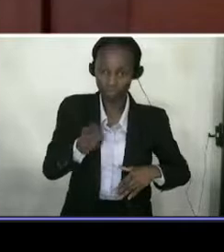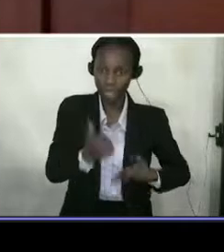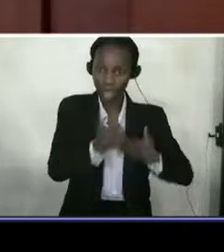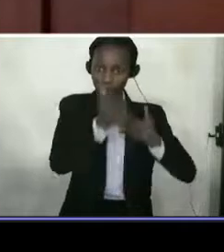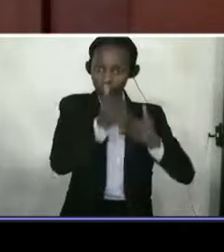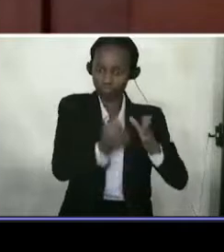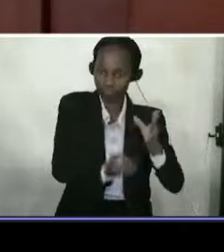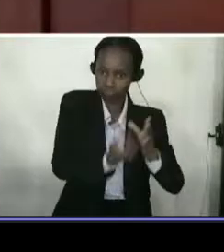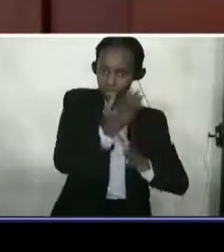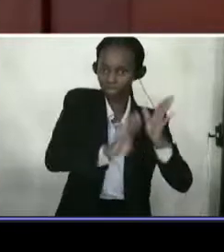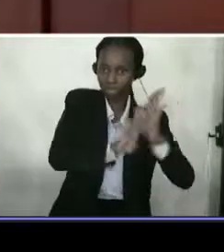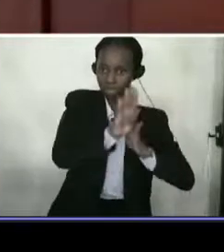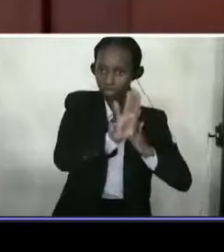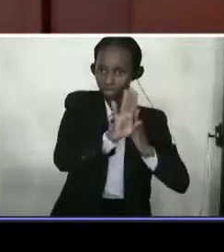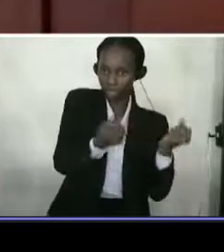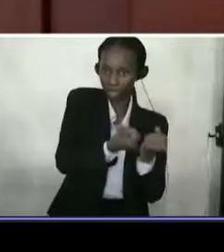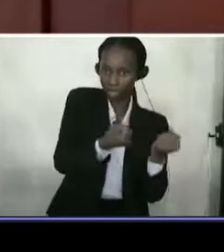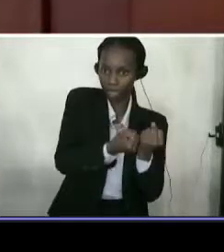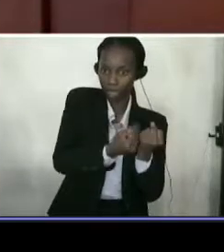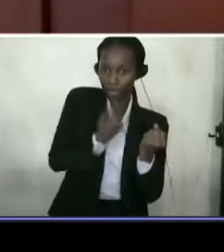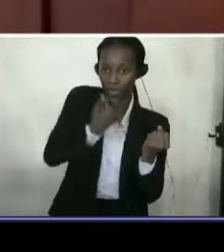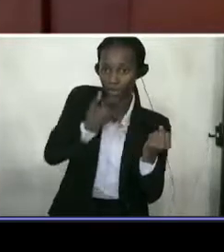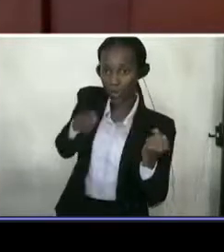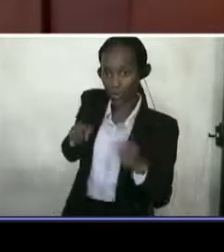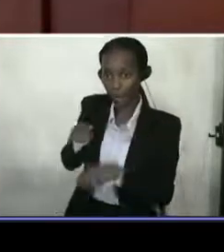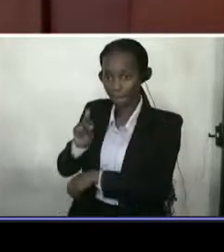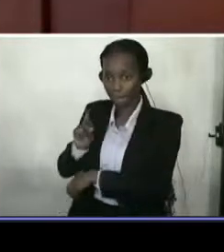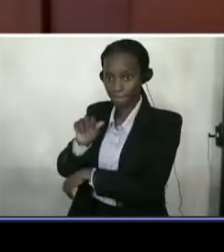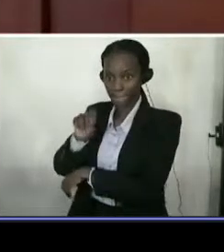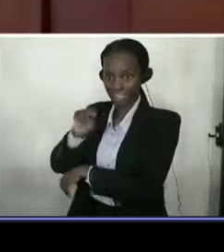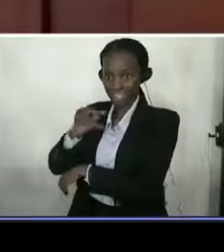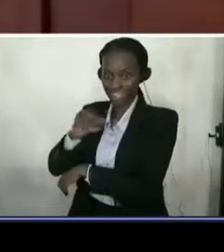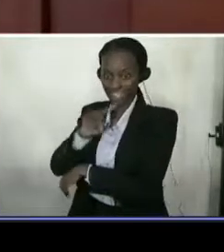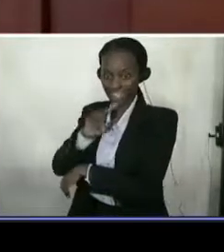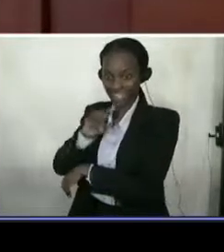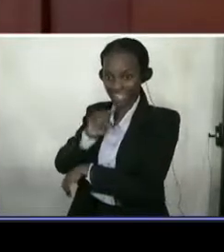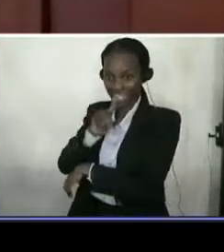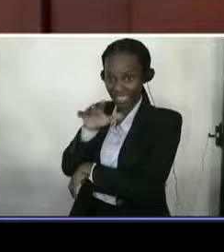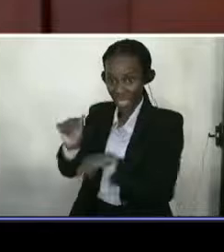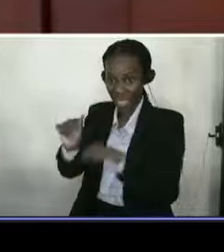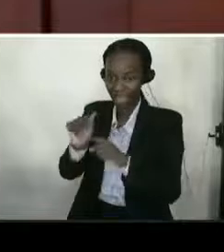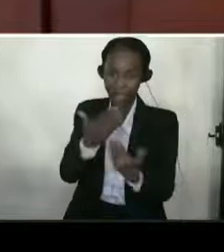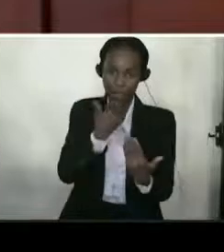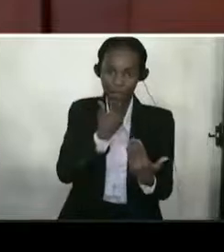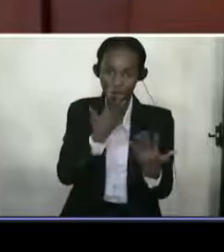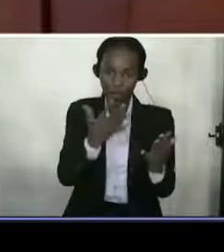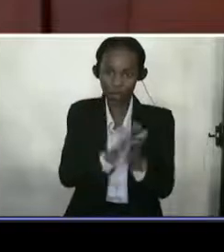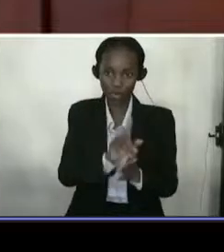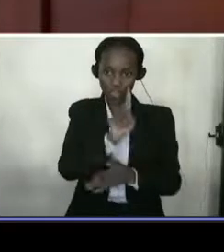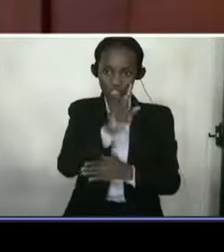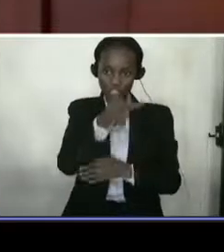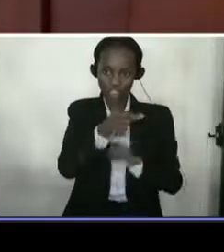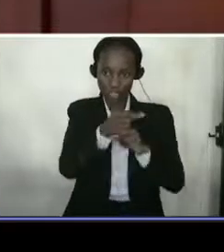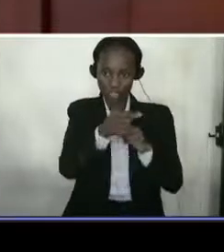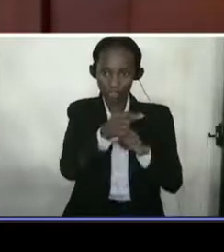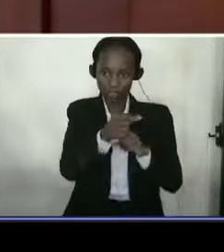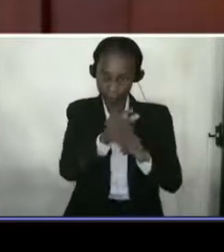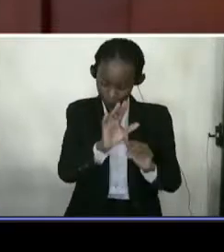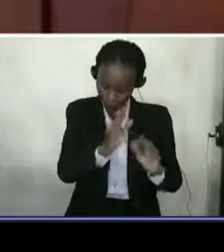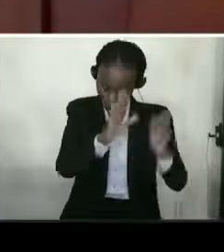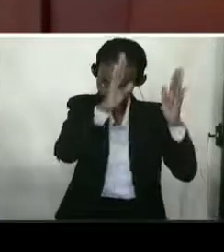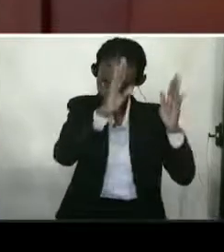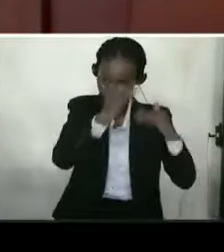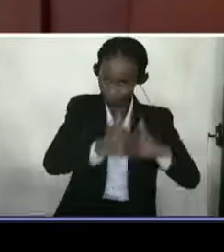kanjalo nomsizi wakho owamnika uJehova okamancinza. Siyafisa ukubonga naku-DG sithi ume nje